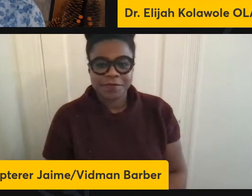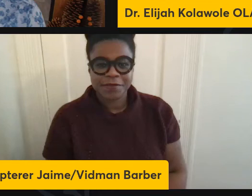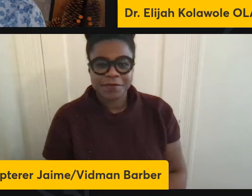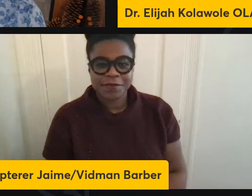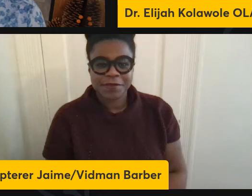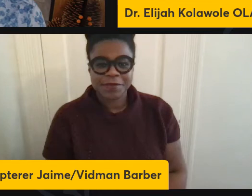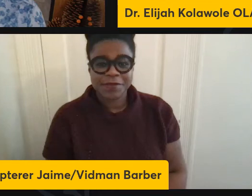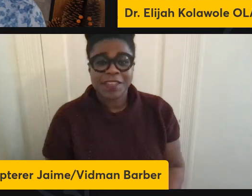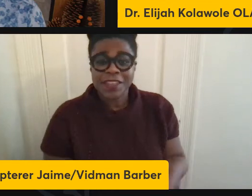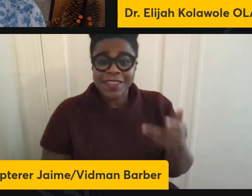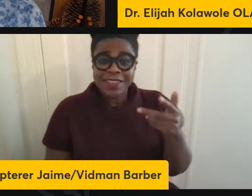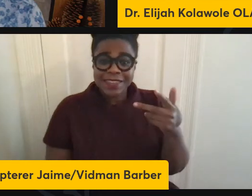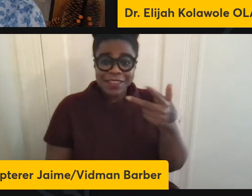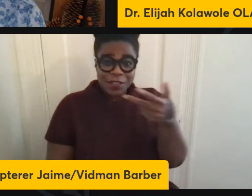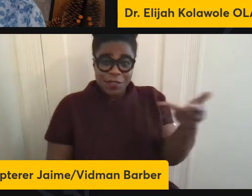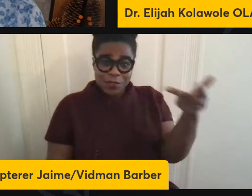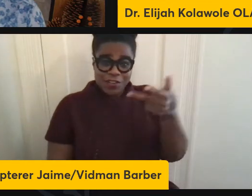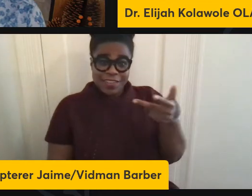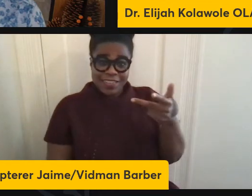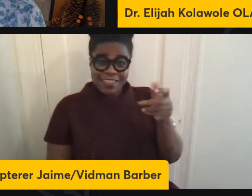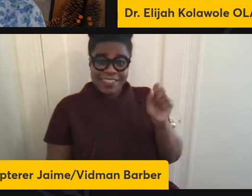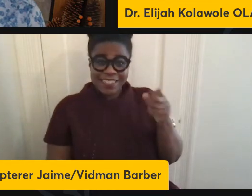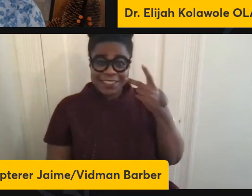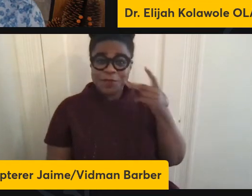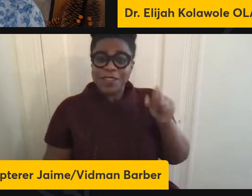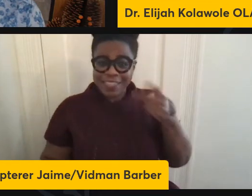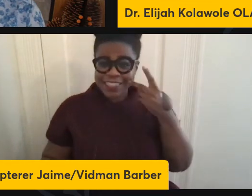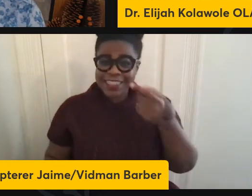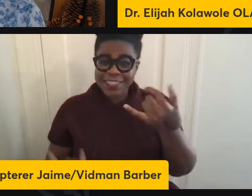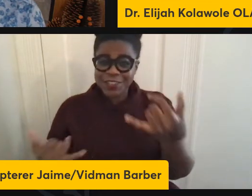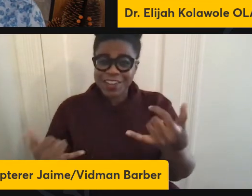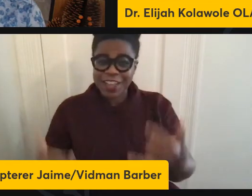I can see the three of you. We can see you now.